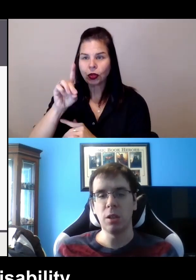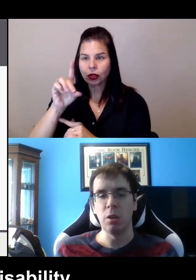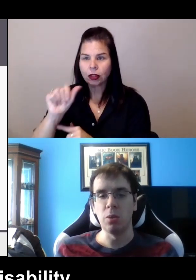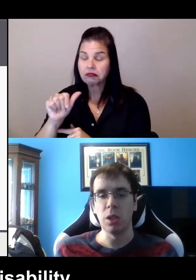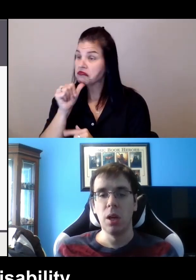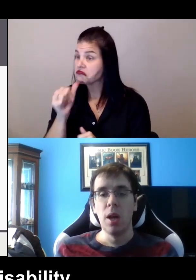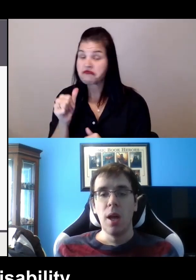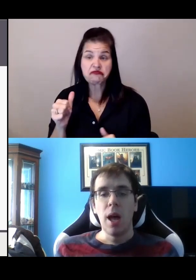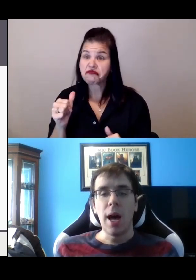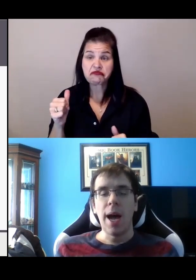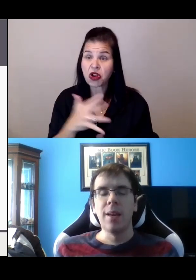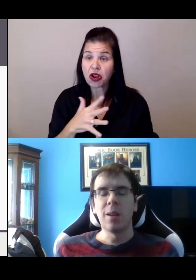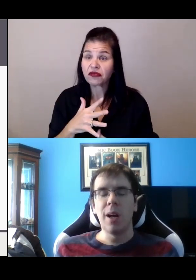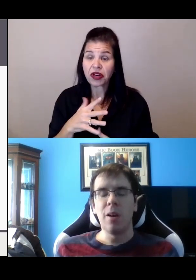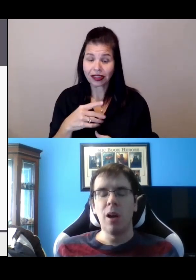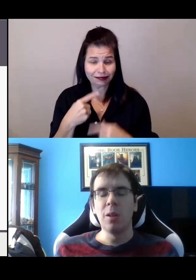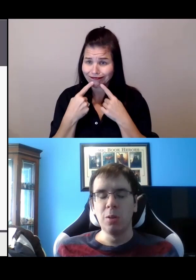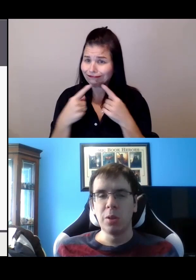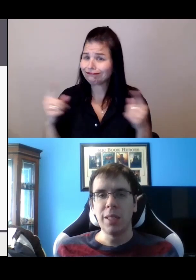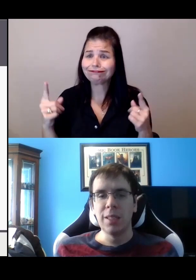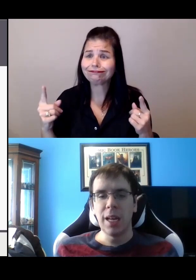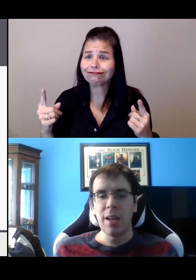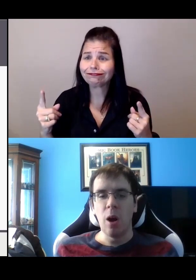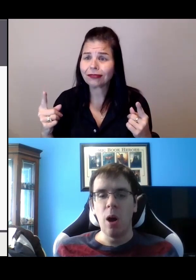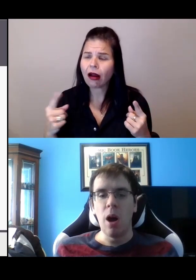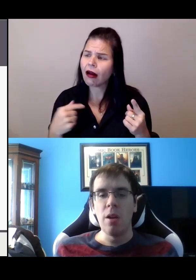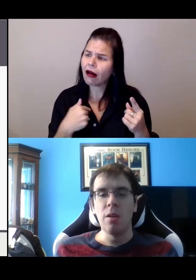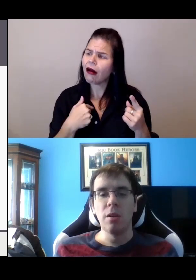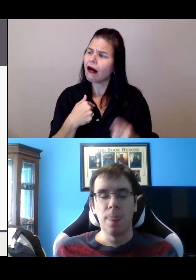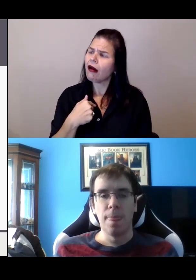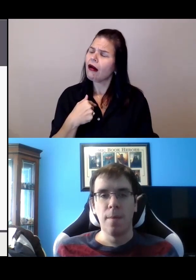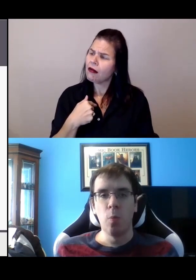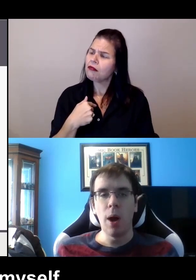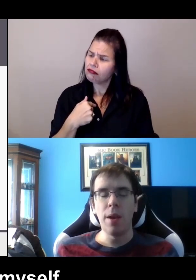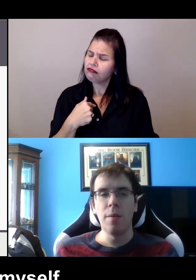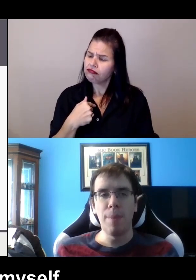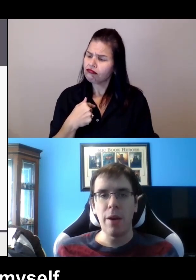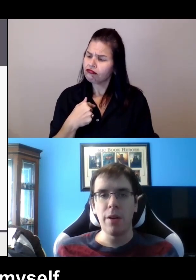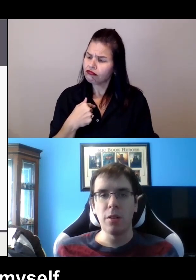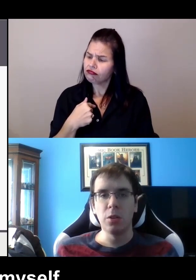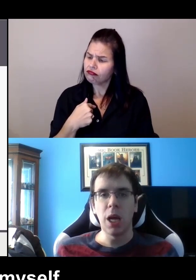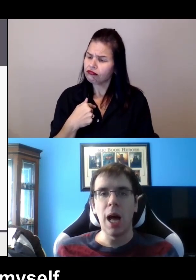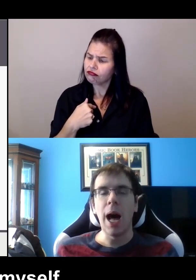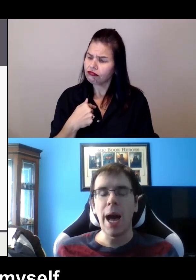to disclose, I got a closer insight on what barriers I